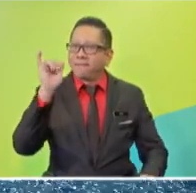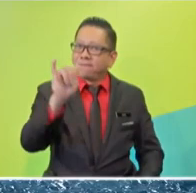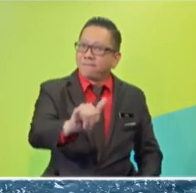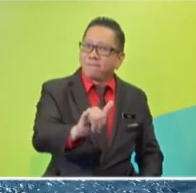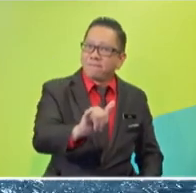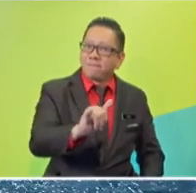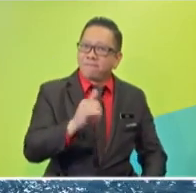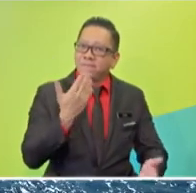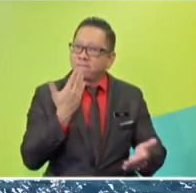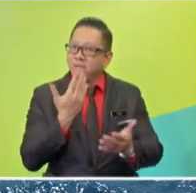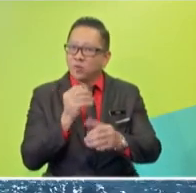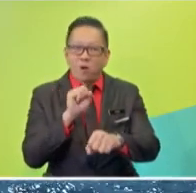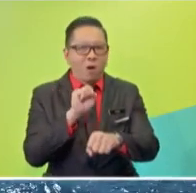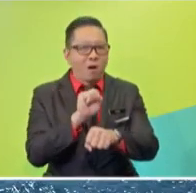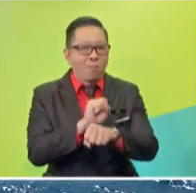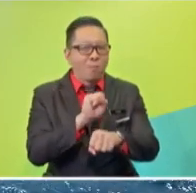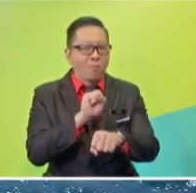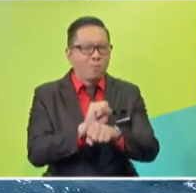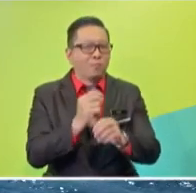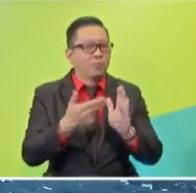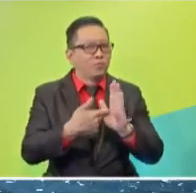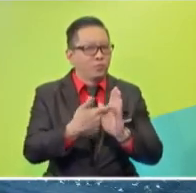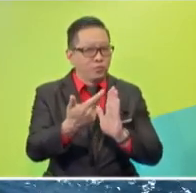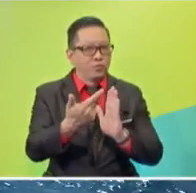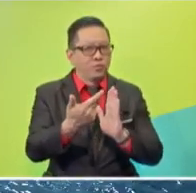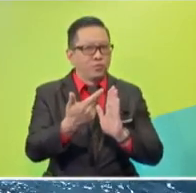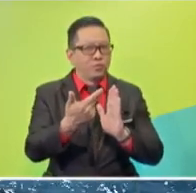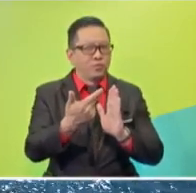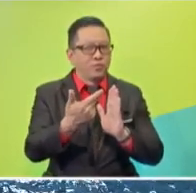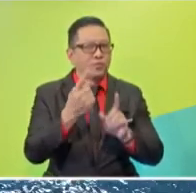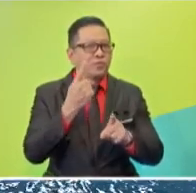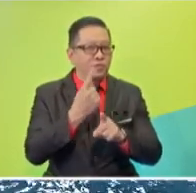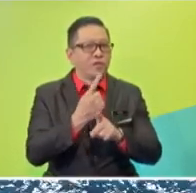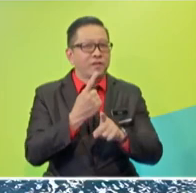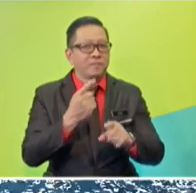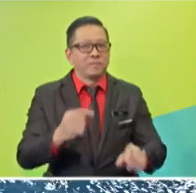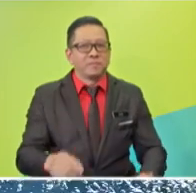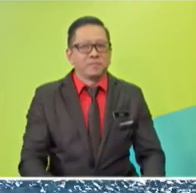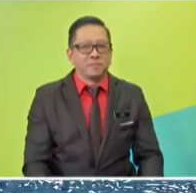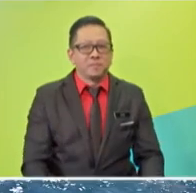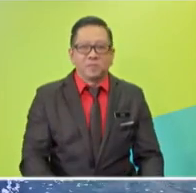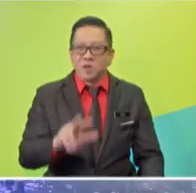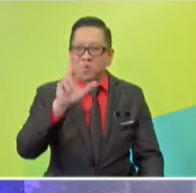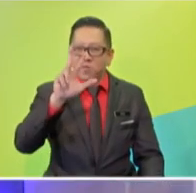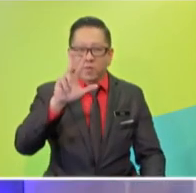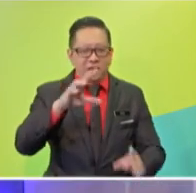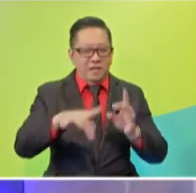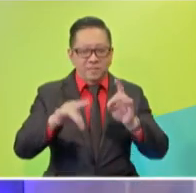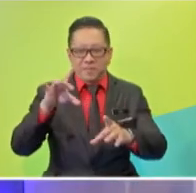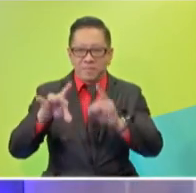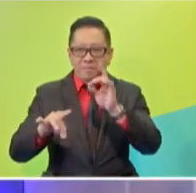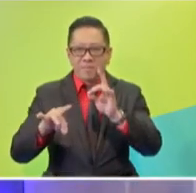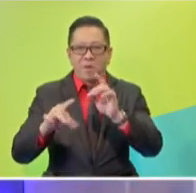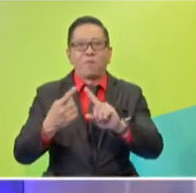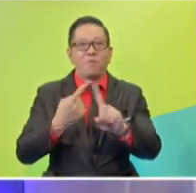Correct. Yes, you got it right. Yes. True. Okay. Jean will taste 3 samples from